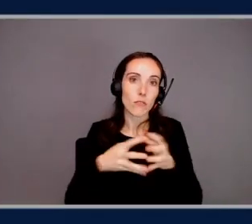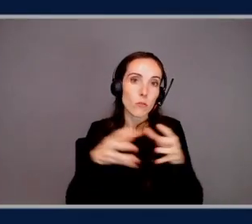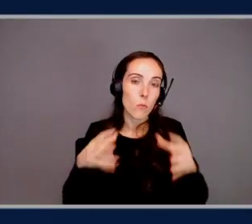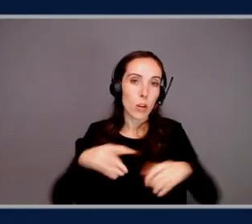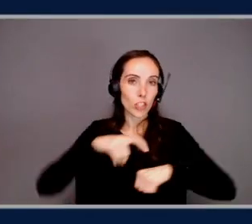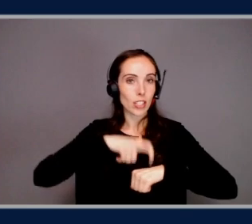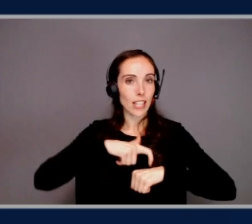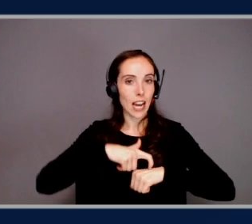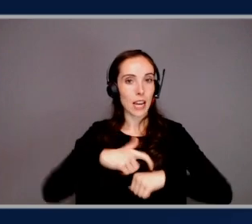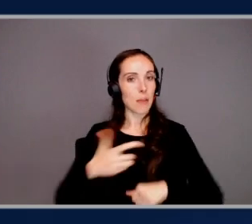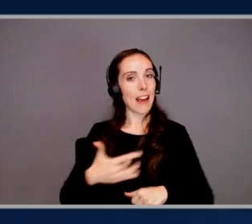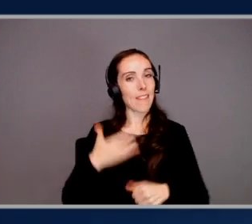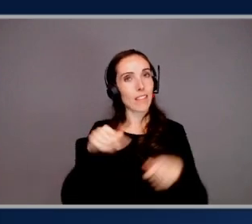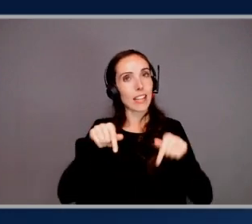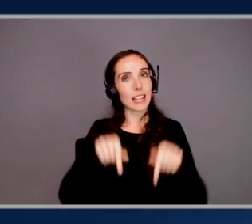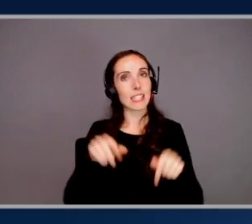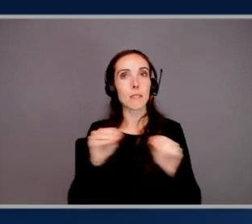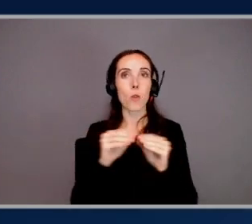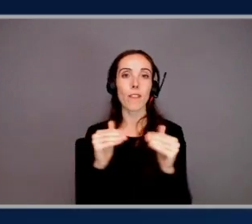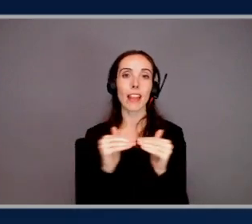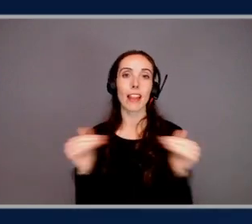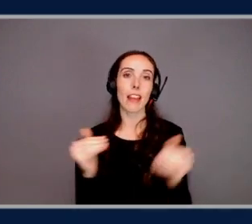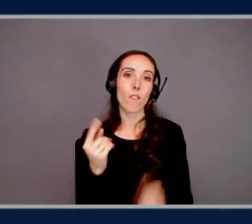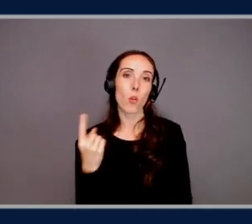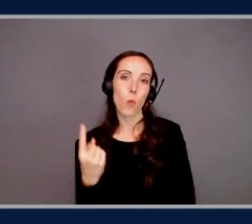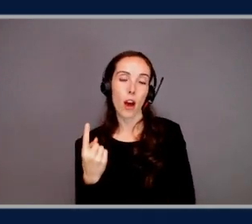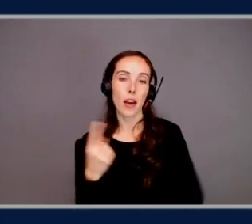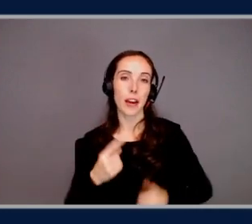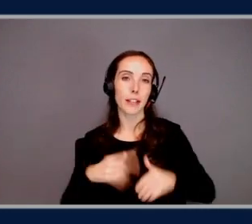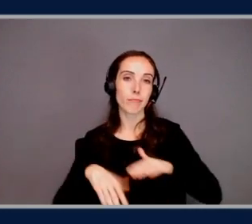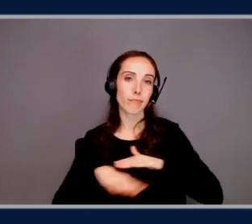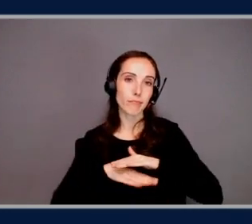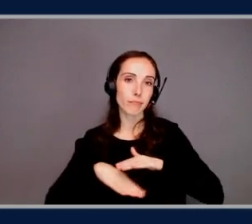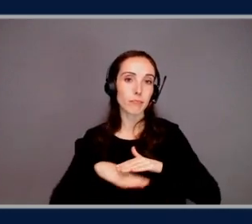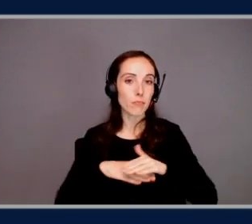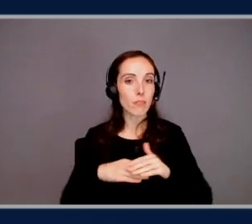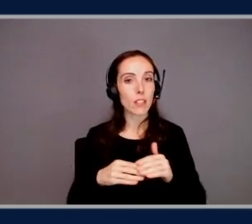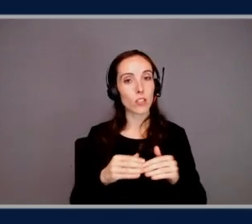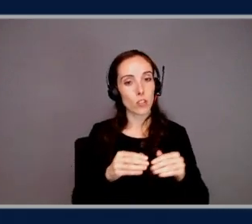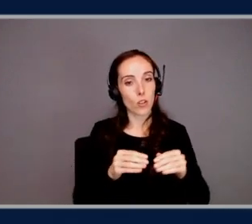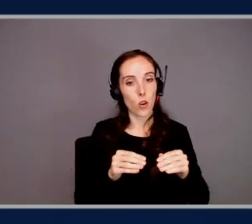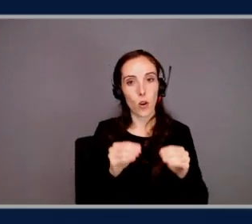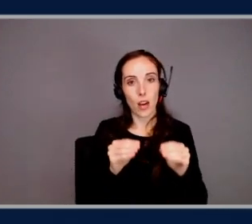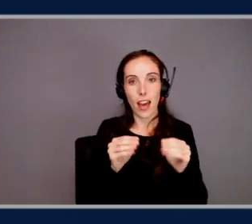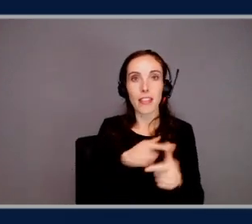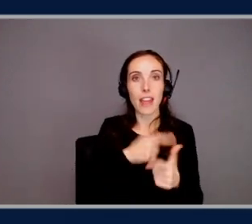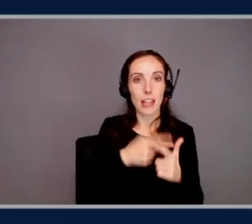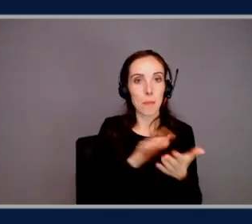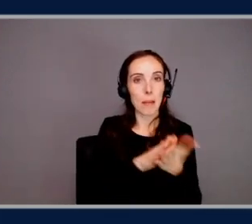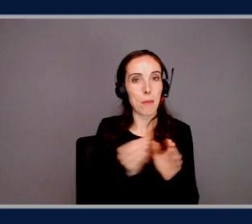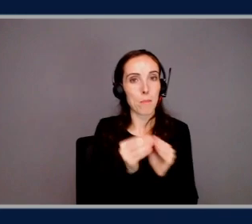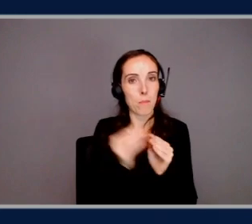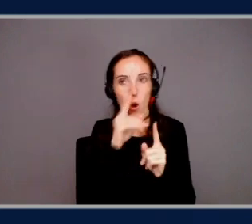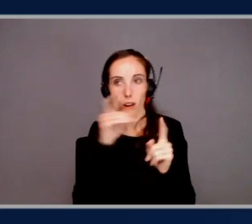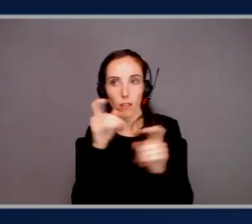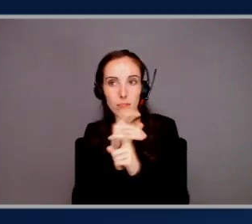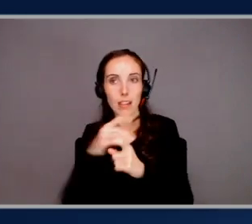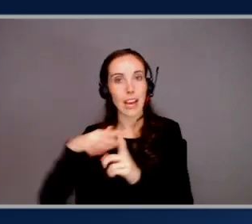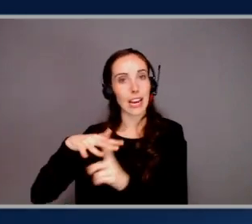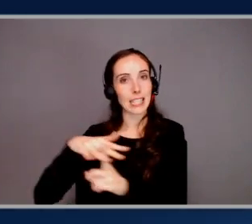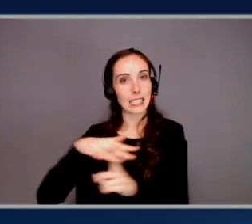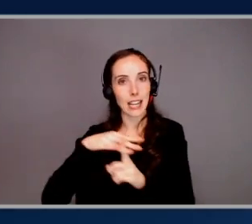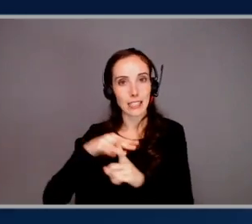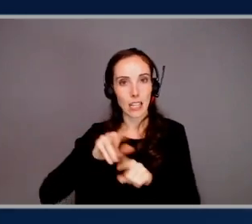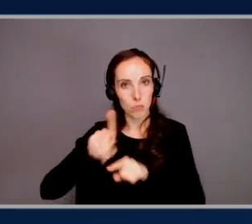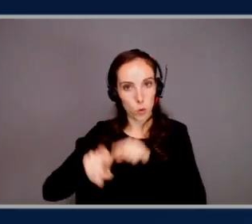1. I go straight from like web search to contextualized answers that are generated specific to my code by generative